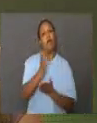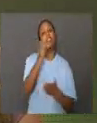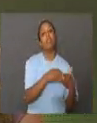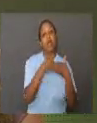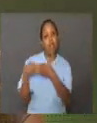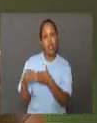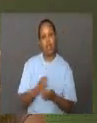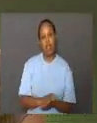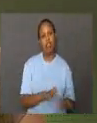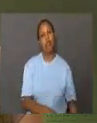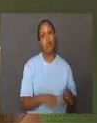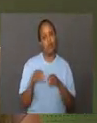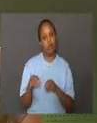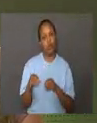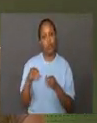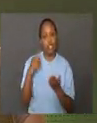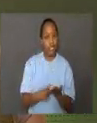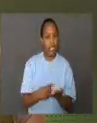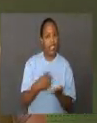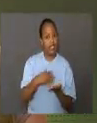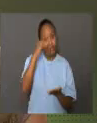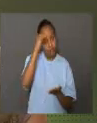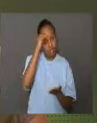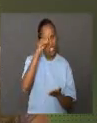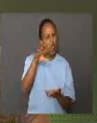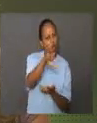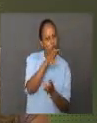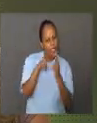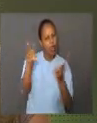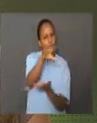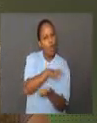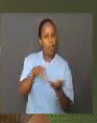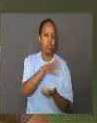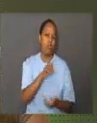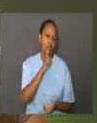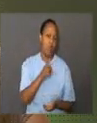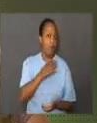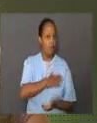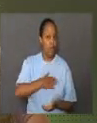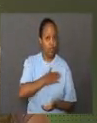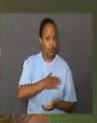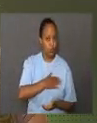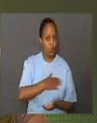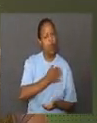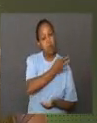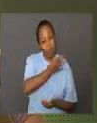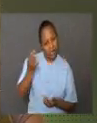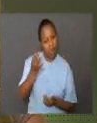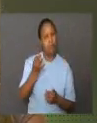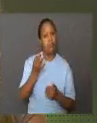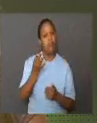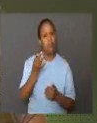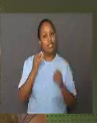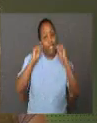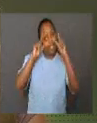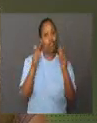Students, the content of this lesson is very complex. Please have a piece of paper and a pen or